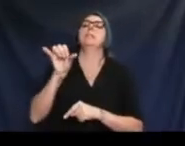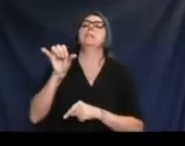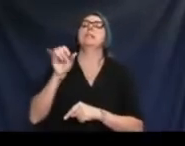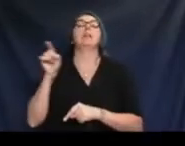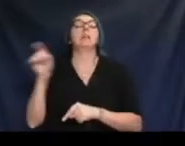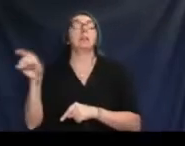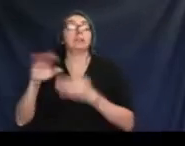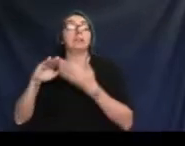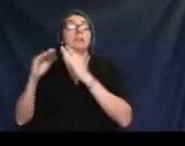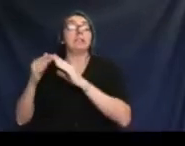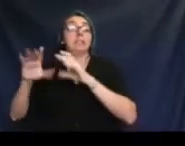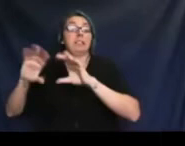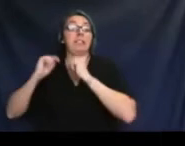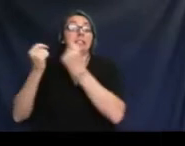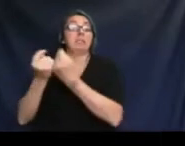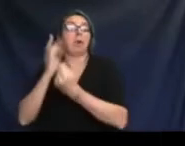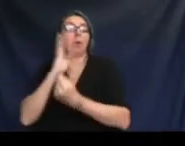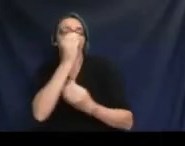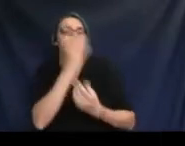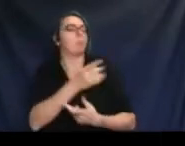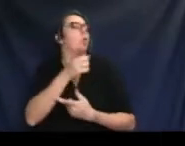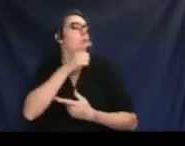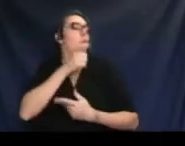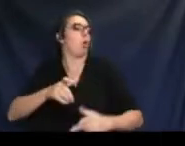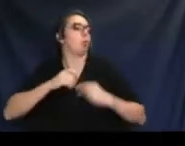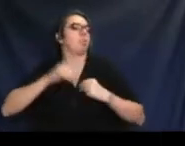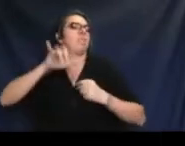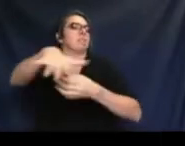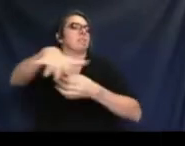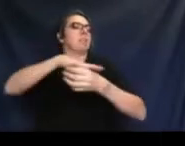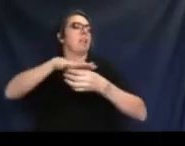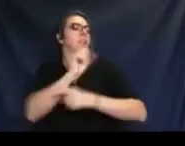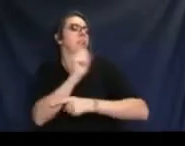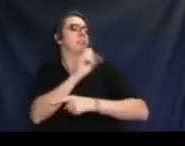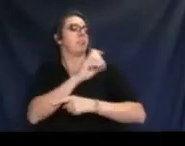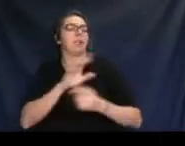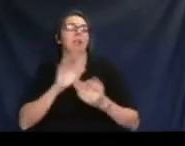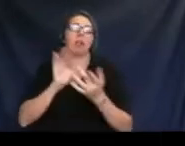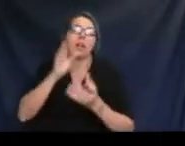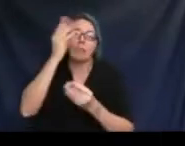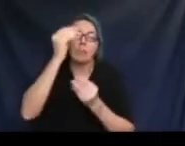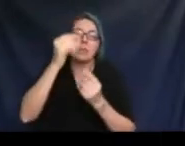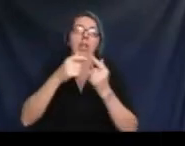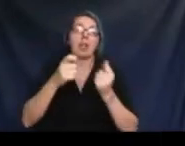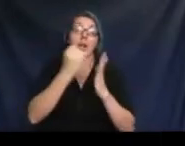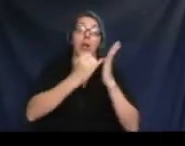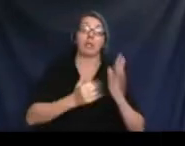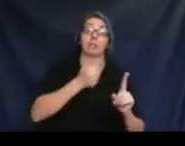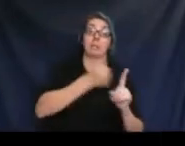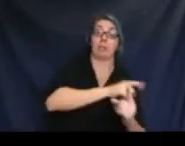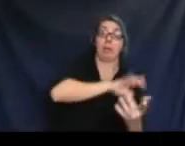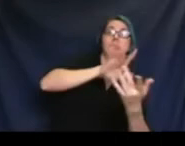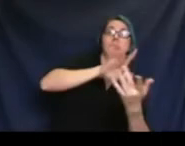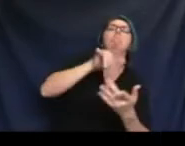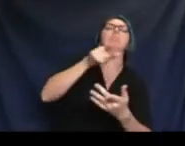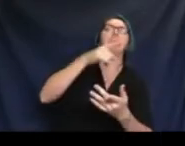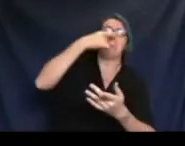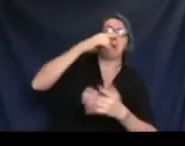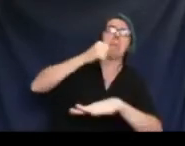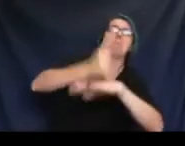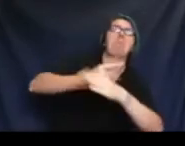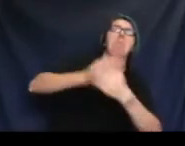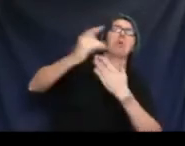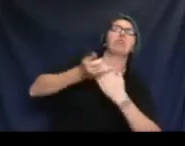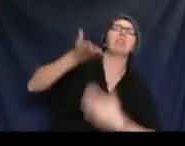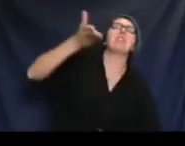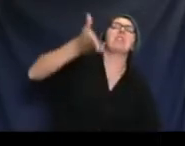then of course the kind of greatest commitment is all of these things plus funding.